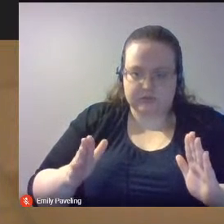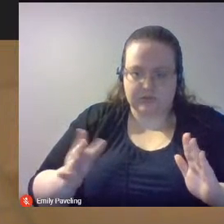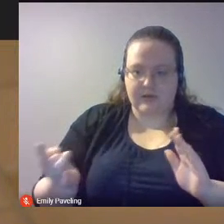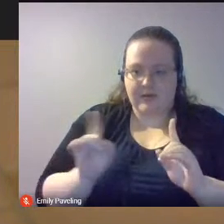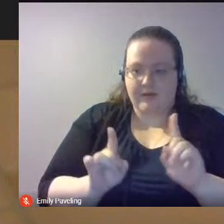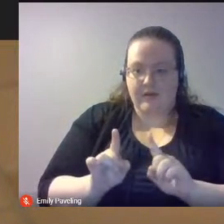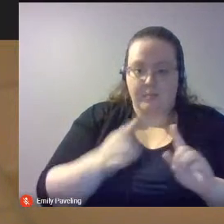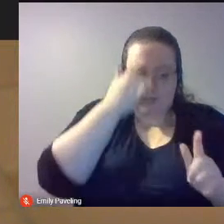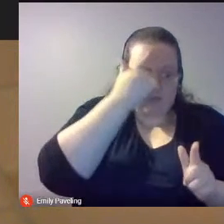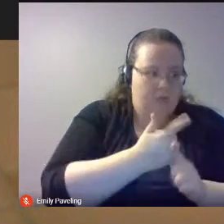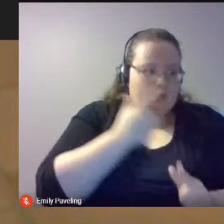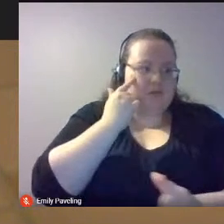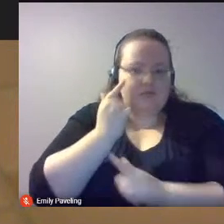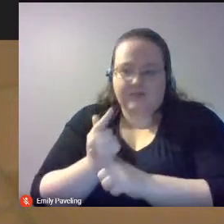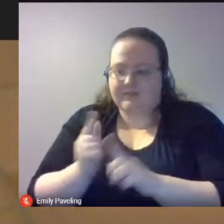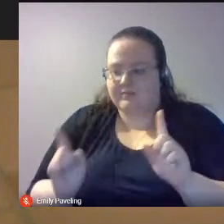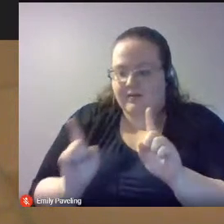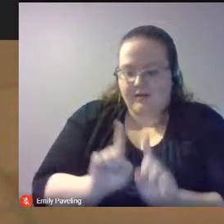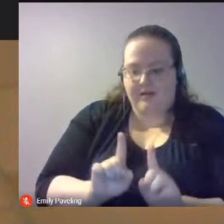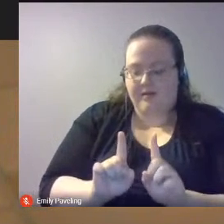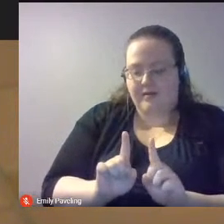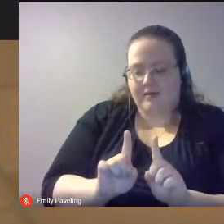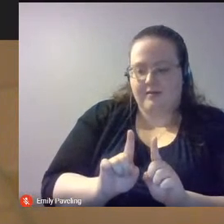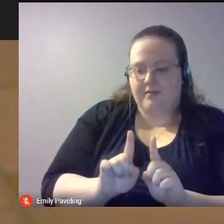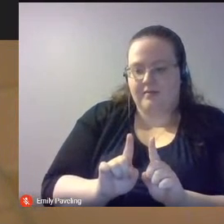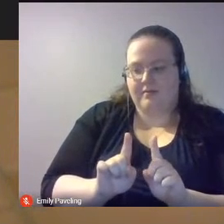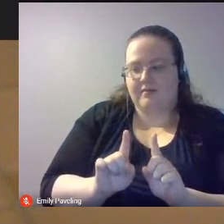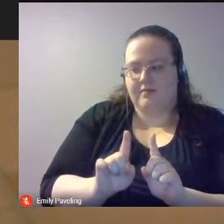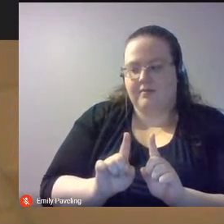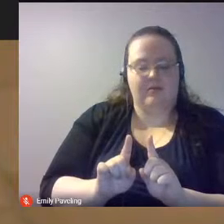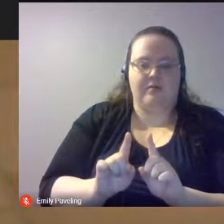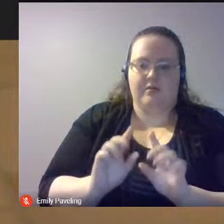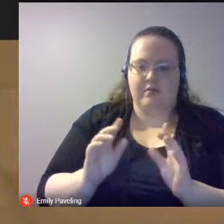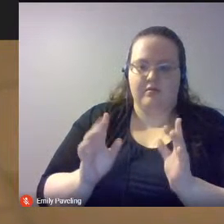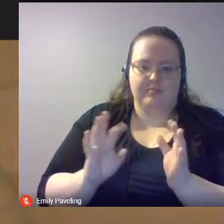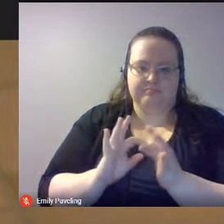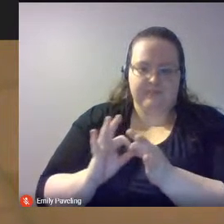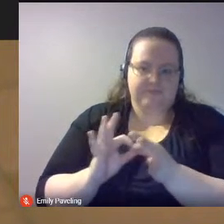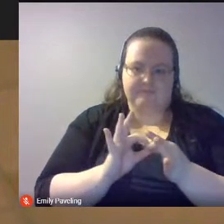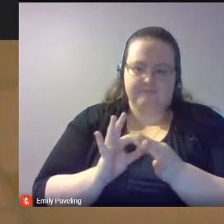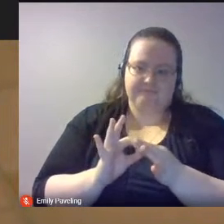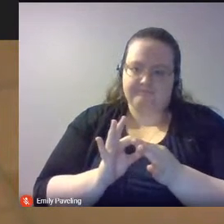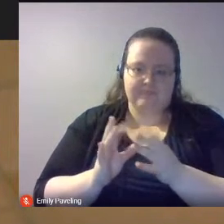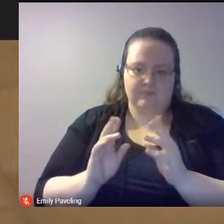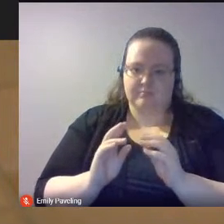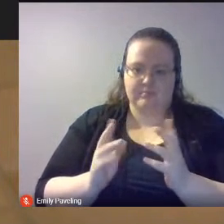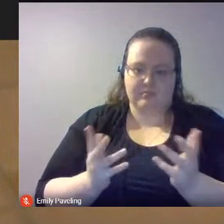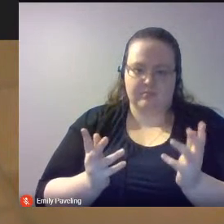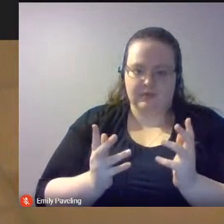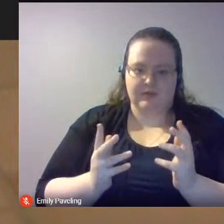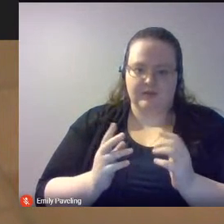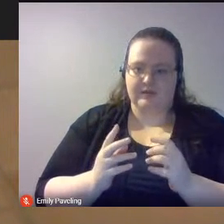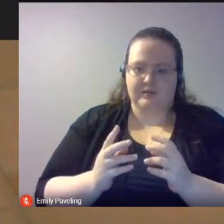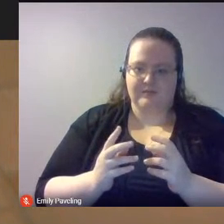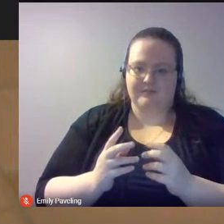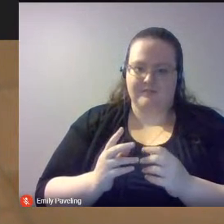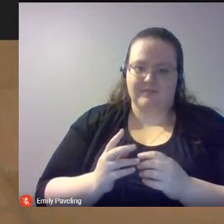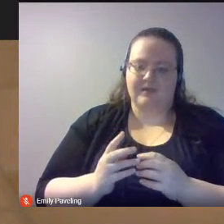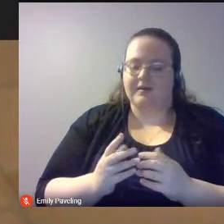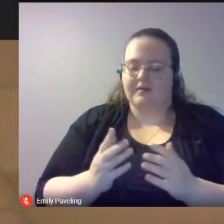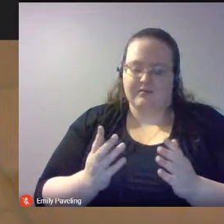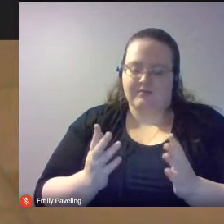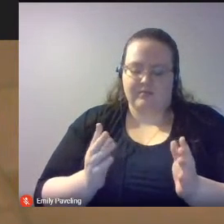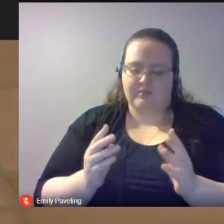close contact. It is very difficult to maintain, non-close contact for the entire school year.